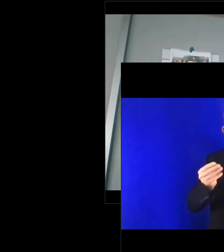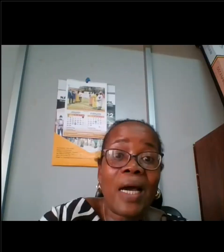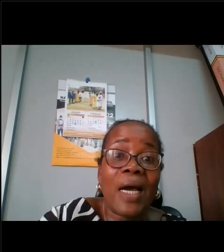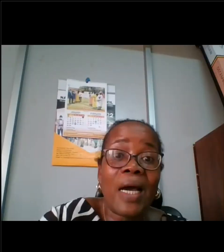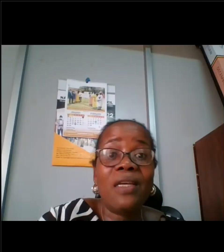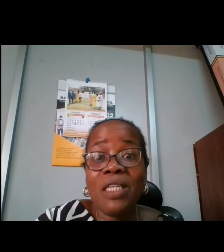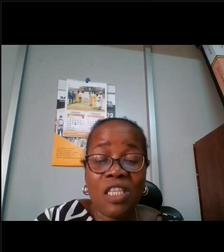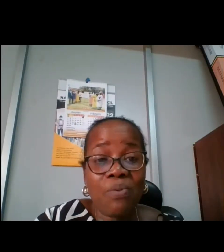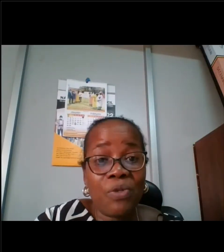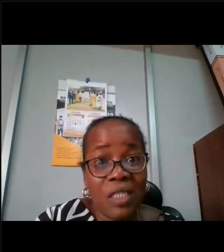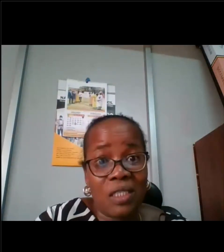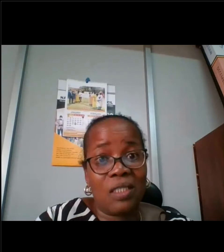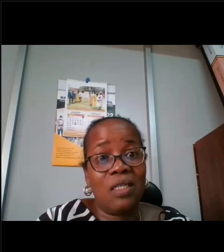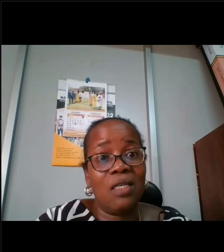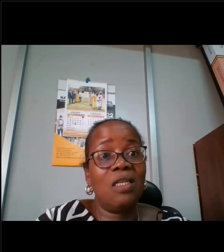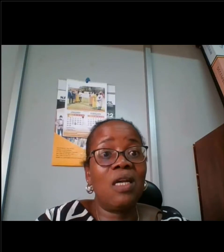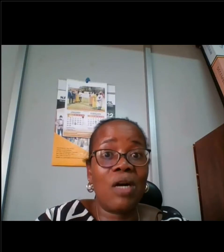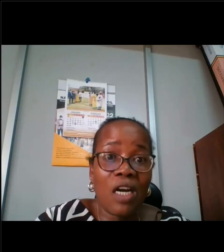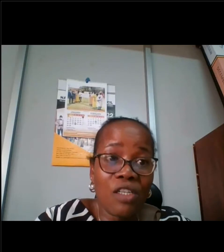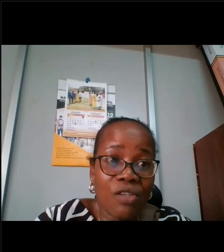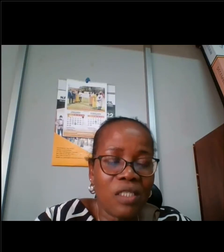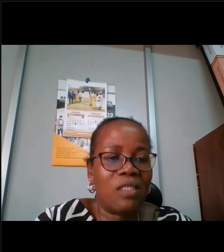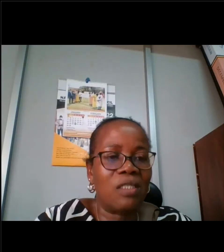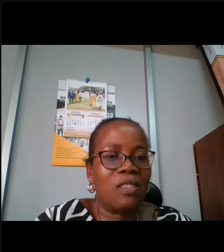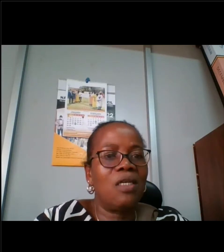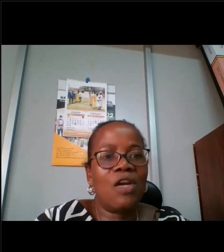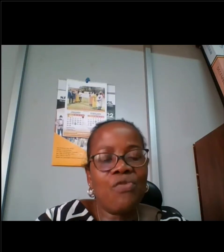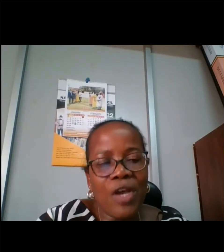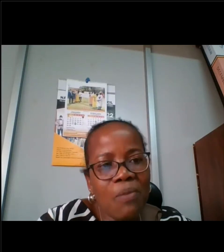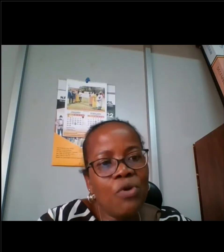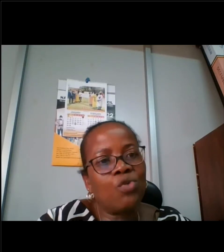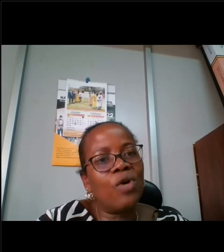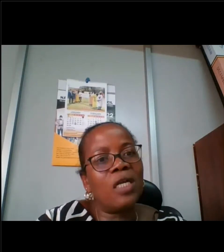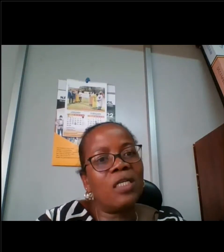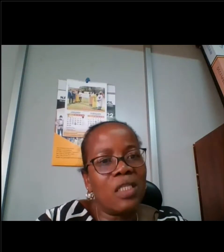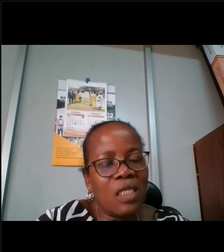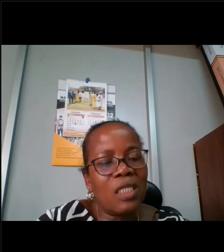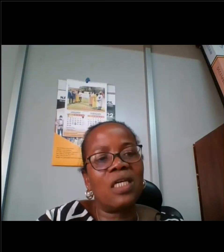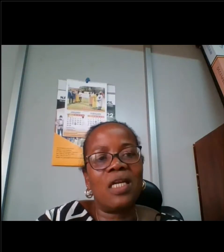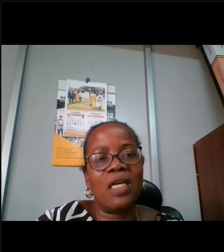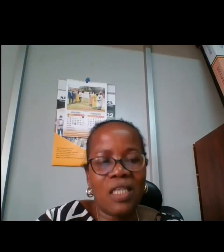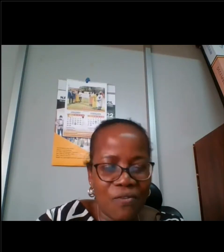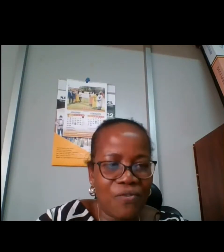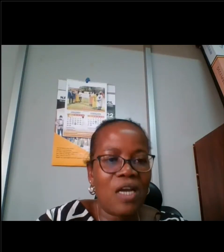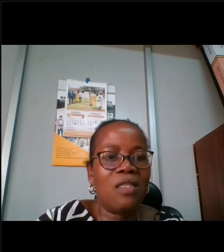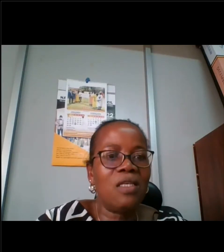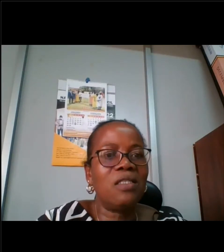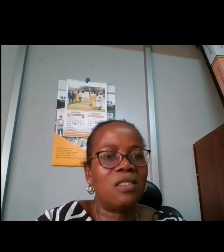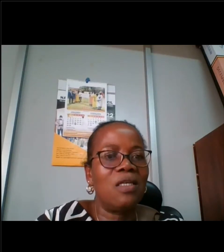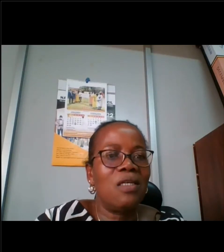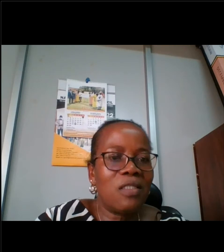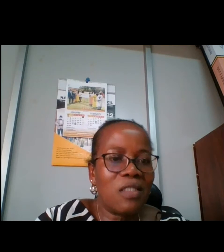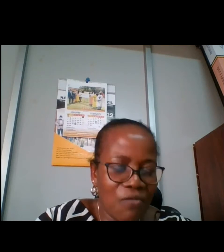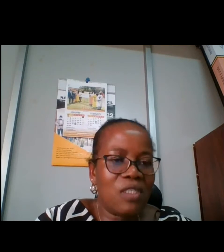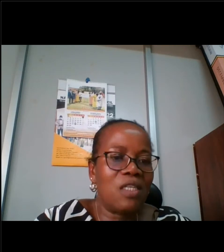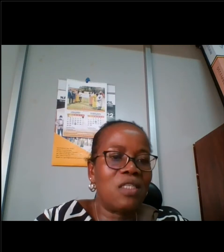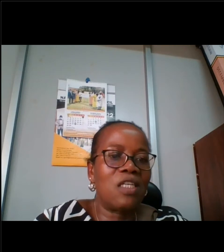entire planning and budgeting process in our countries, and we're able to articulate and identify